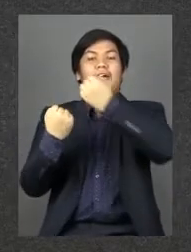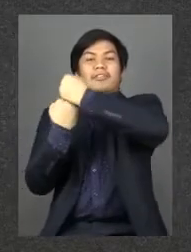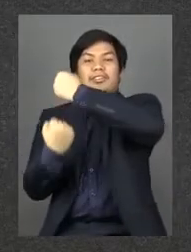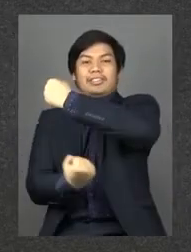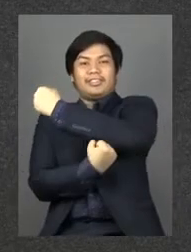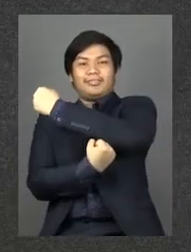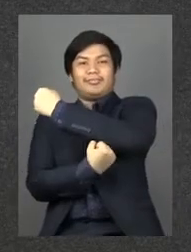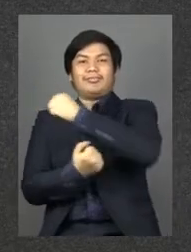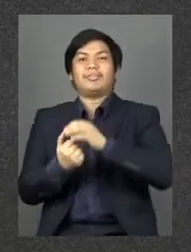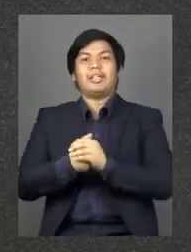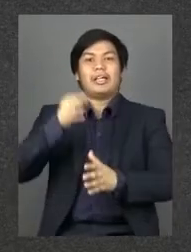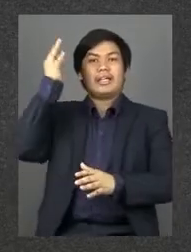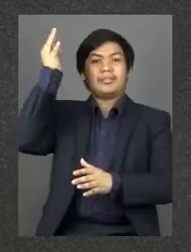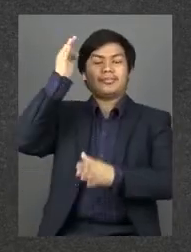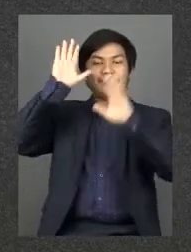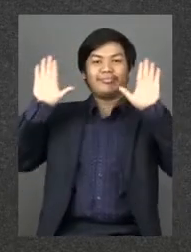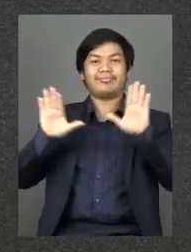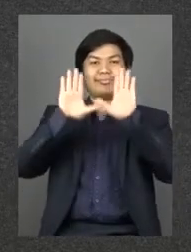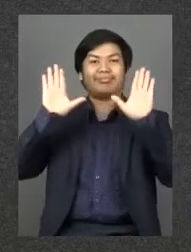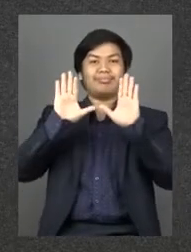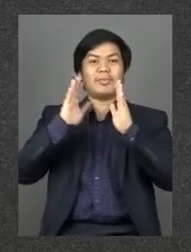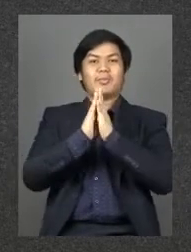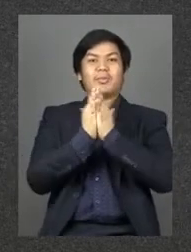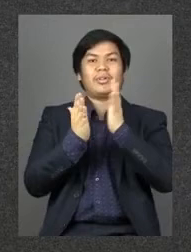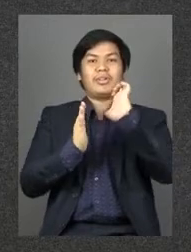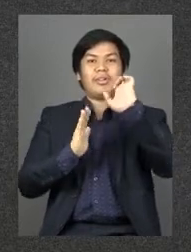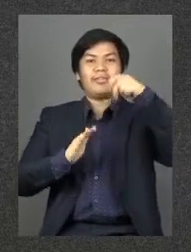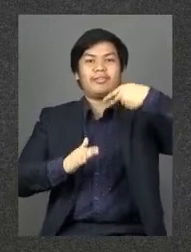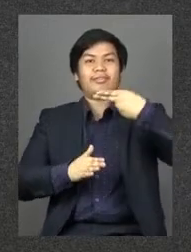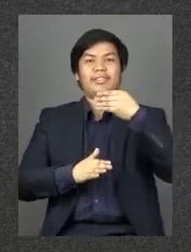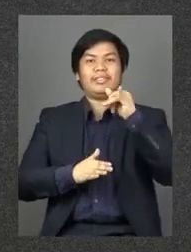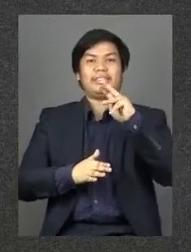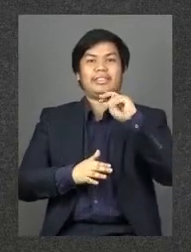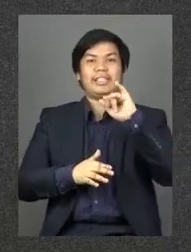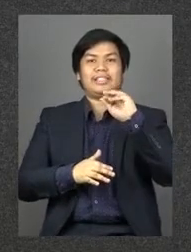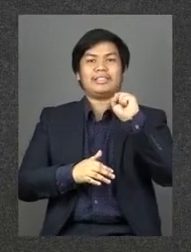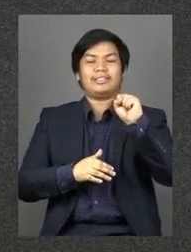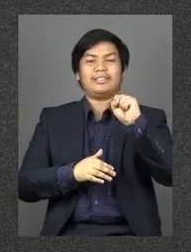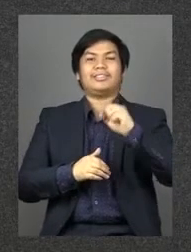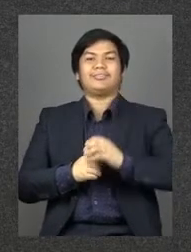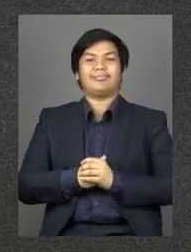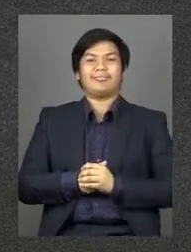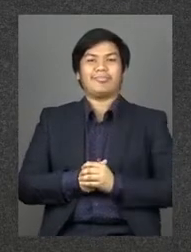A church built on biblical bedrock. Our Sunday sermon series on the book of Ephesians.